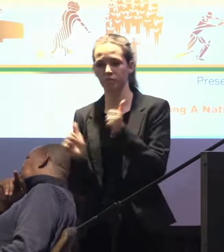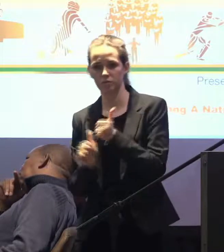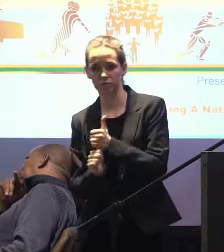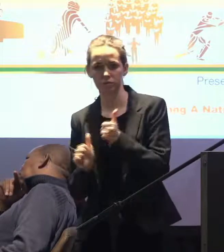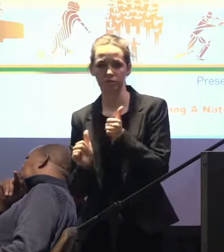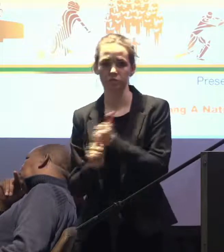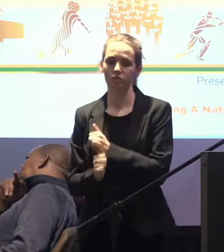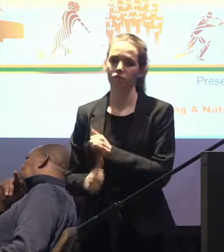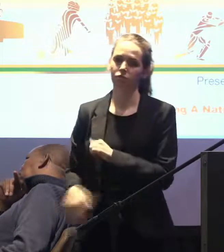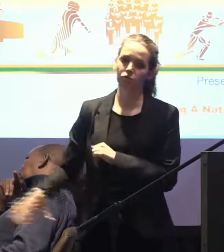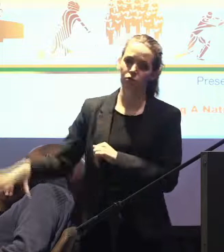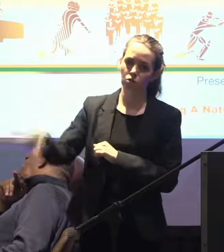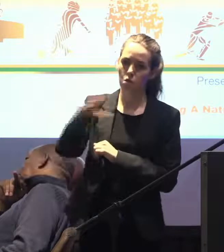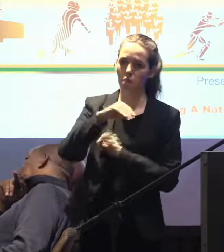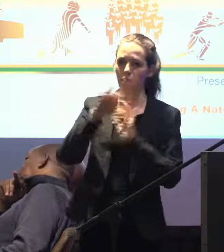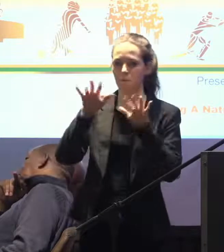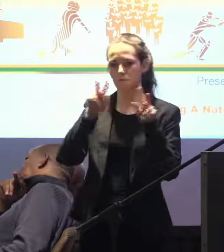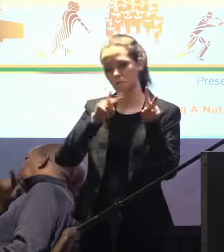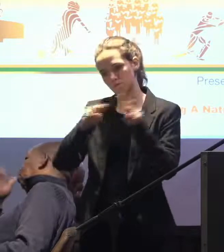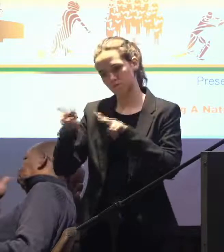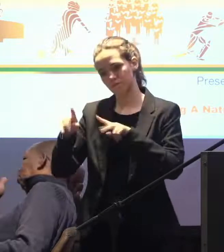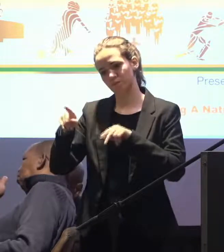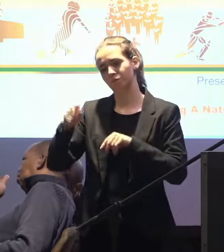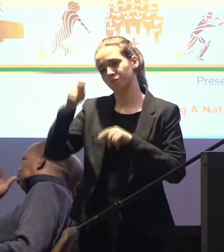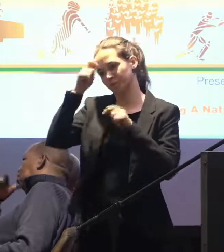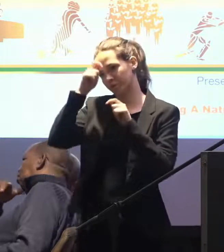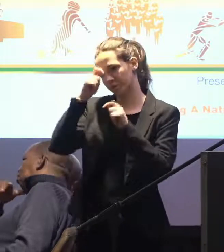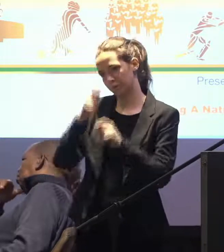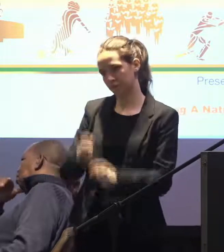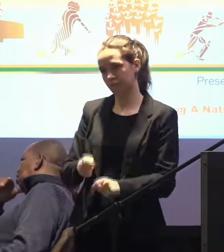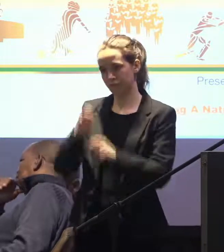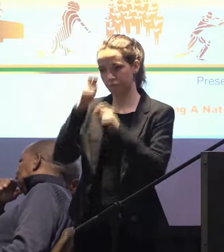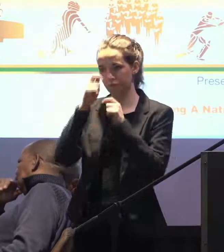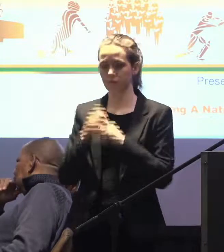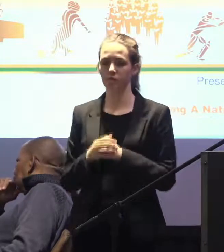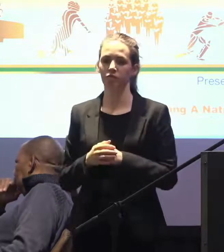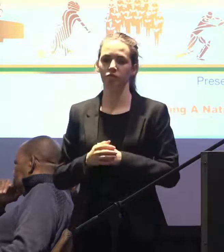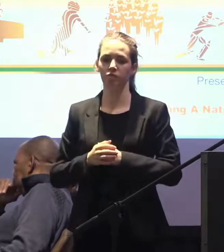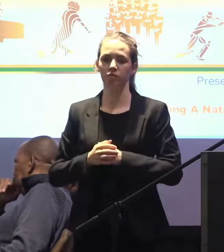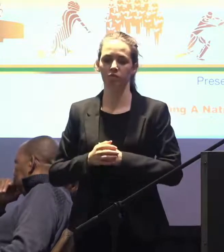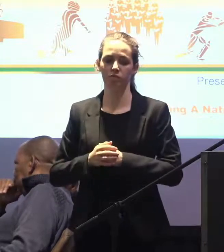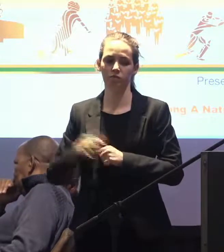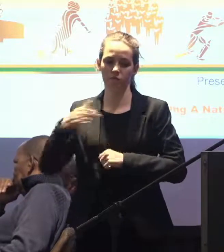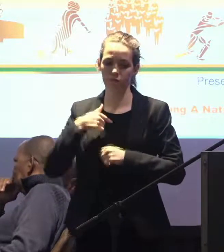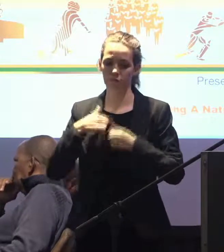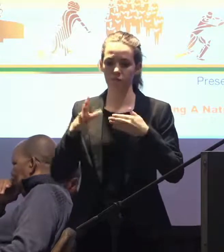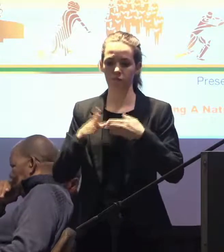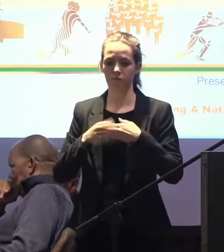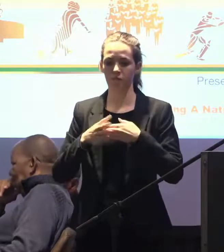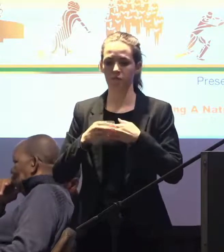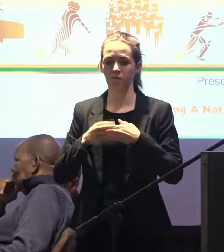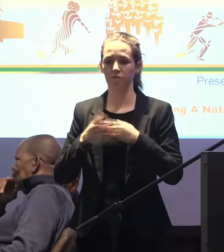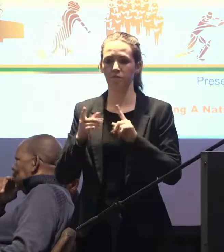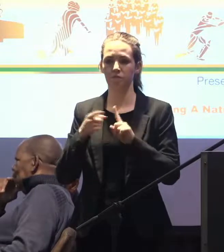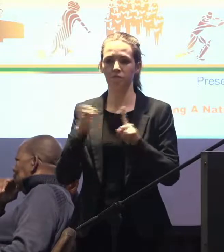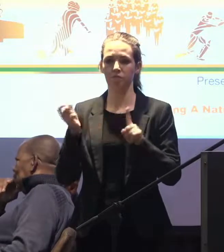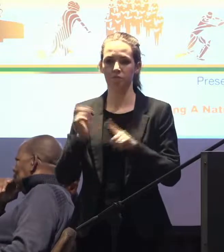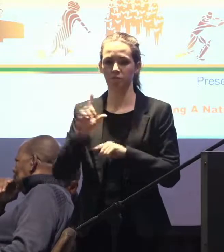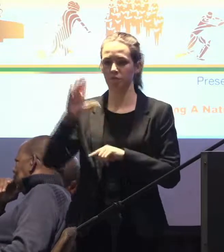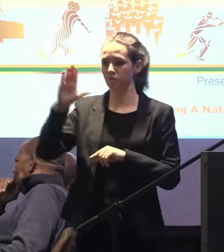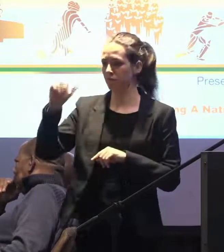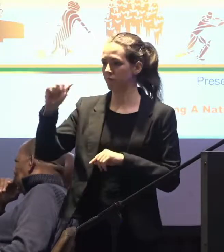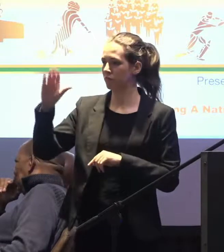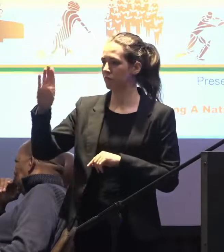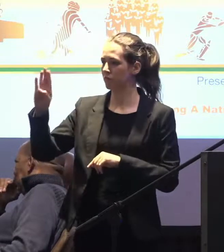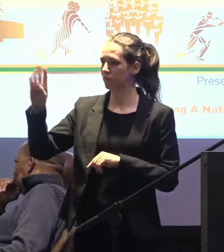all protocol observed. I'm a member of the ERTA committee,